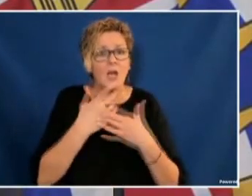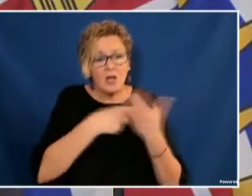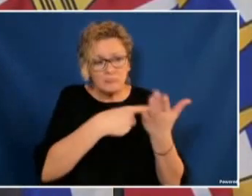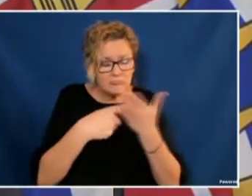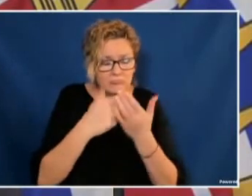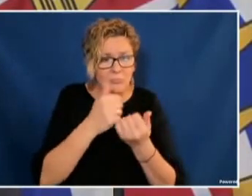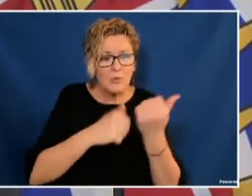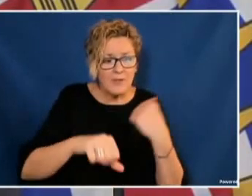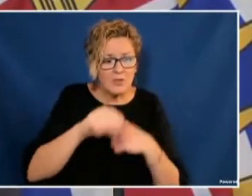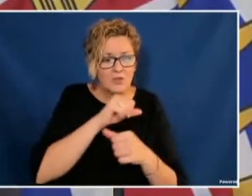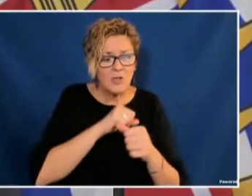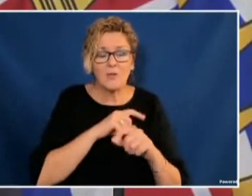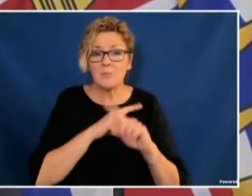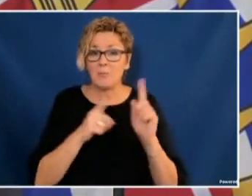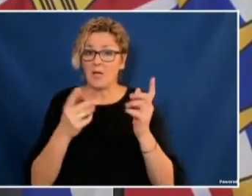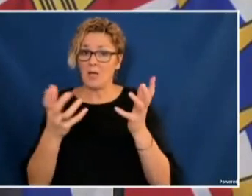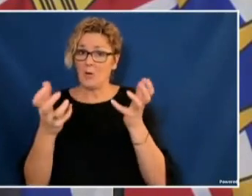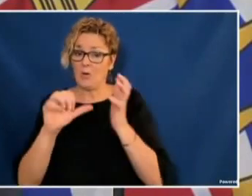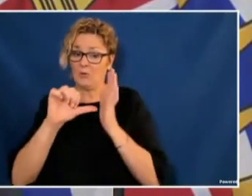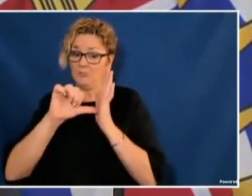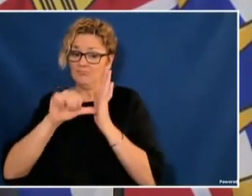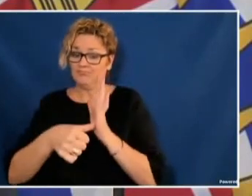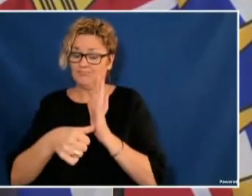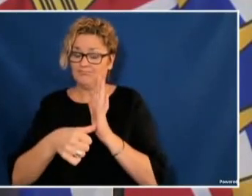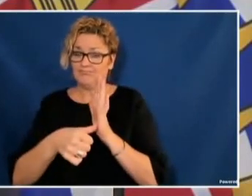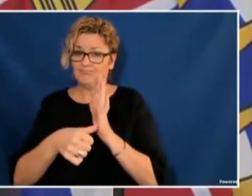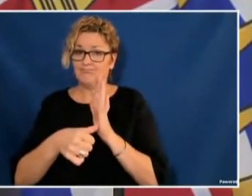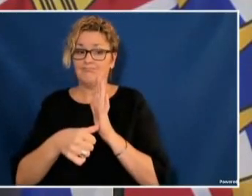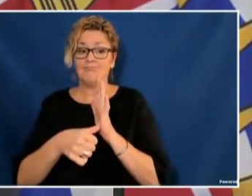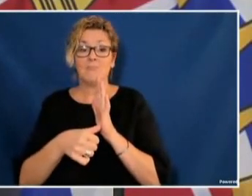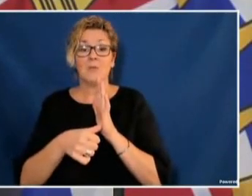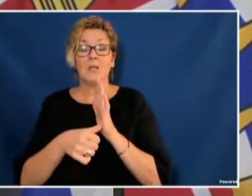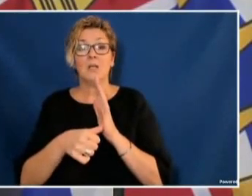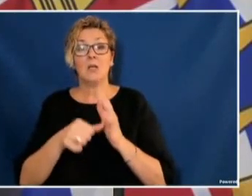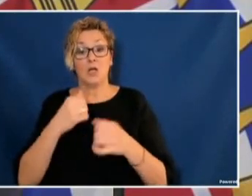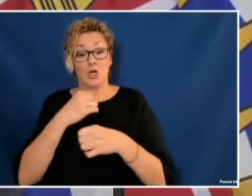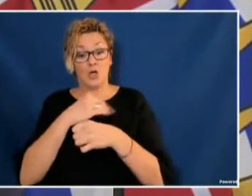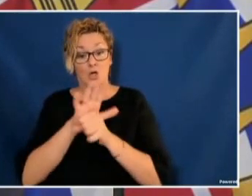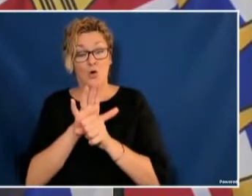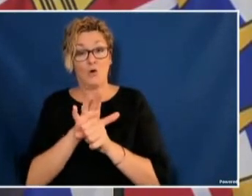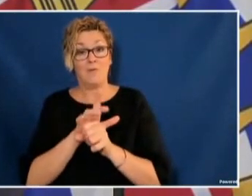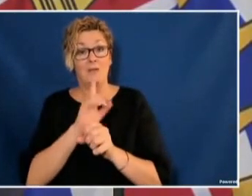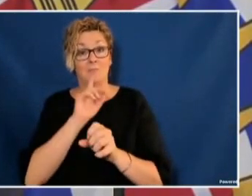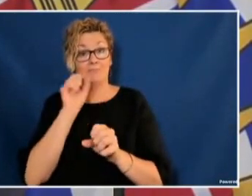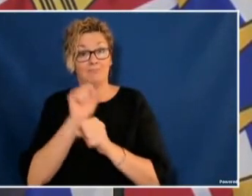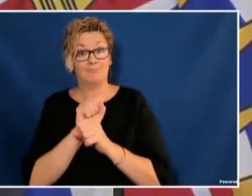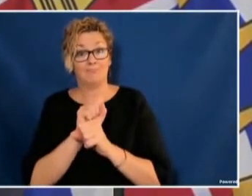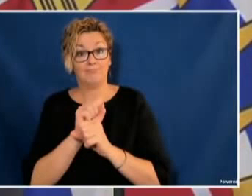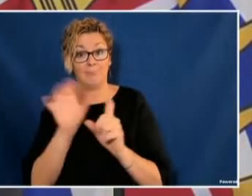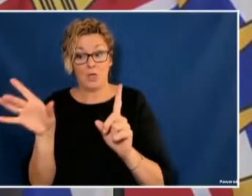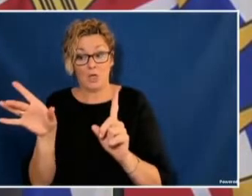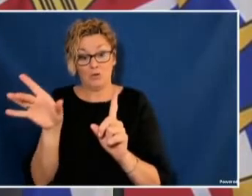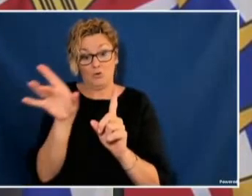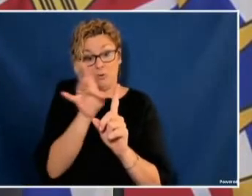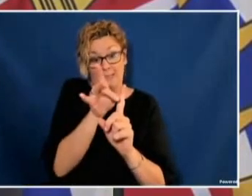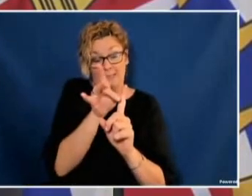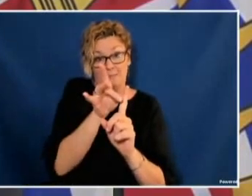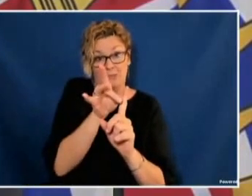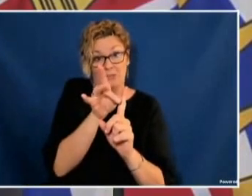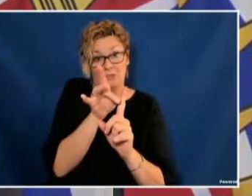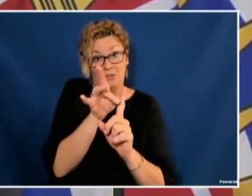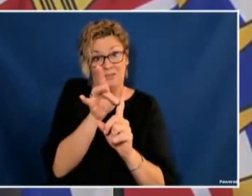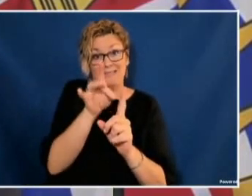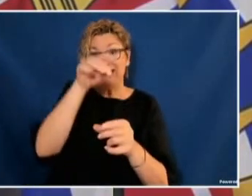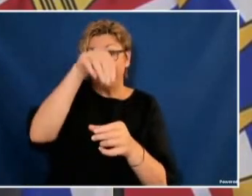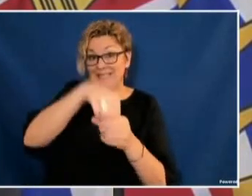to try and get ahead of the virus. There's testing that's done on a routine basis of all of the residents and staff in those homes. So we do have